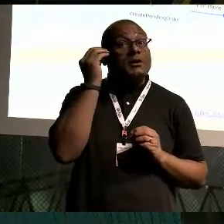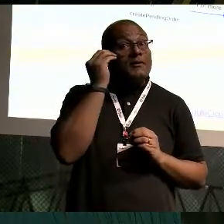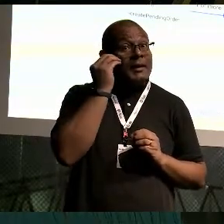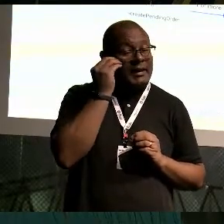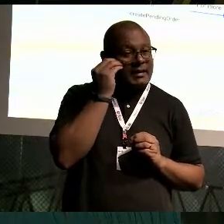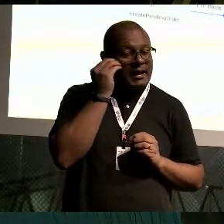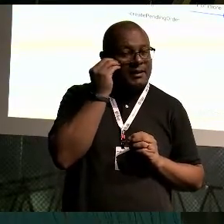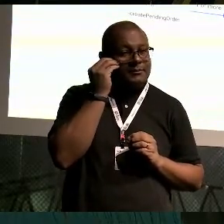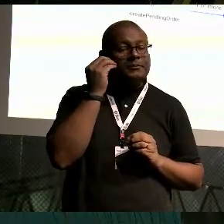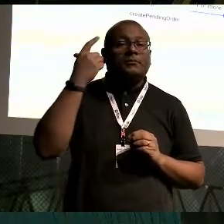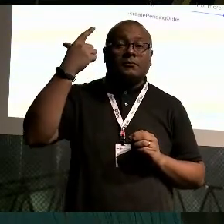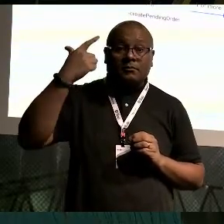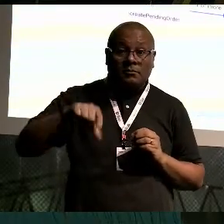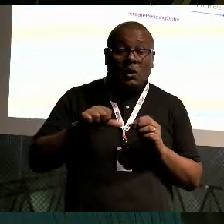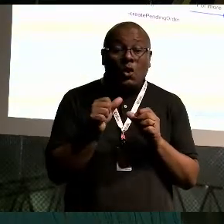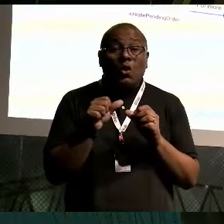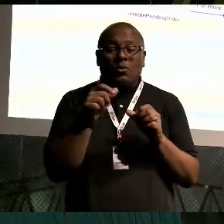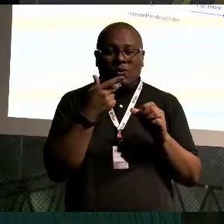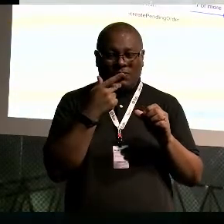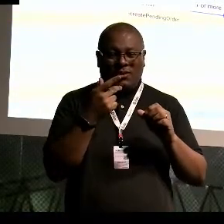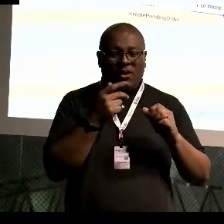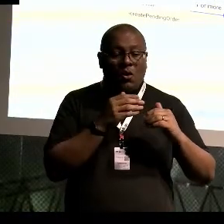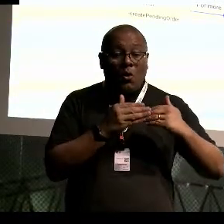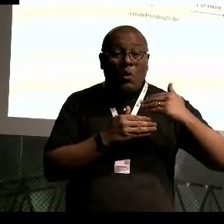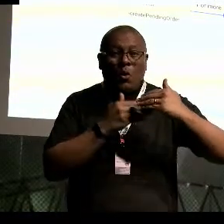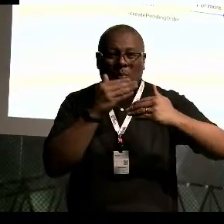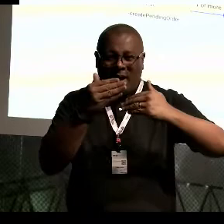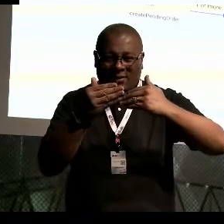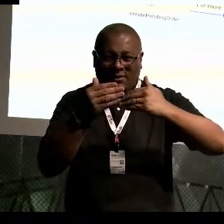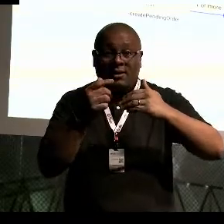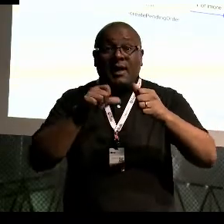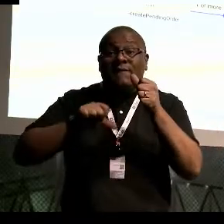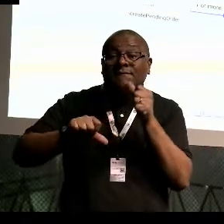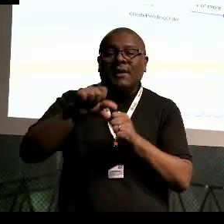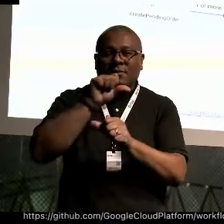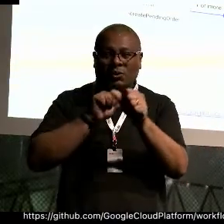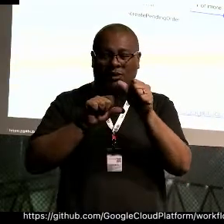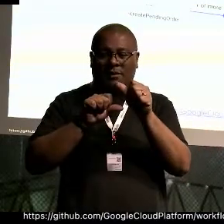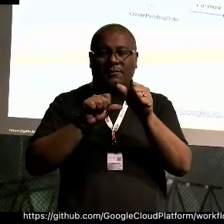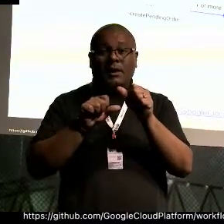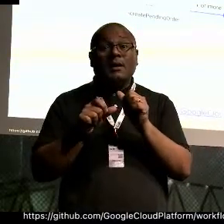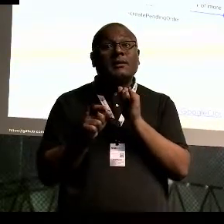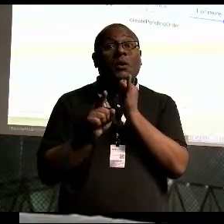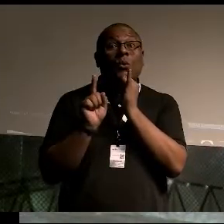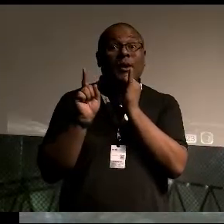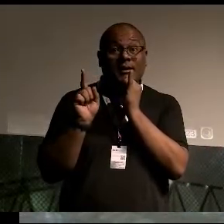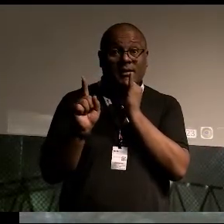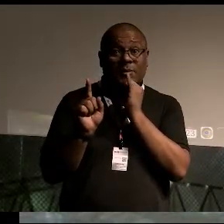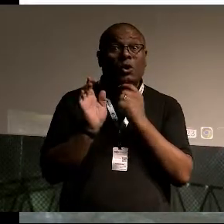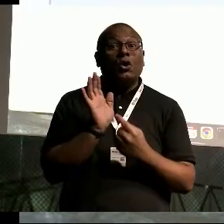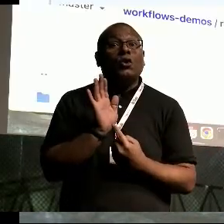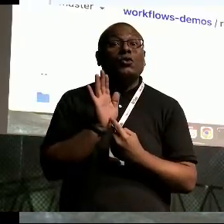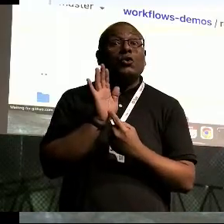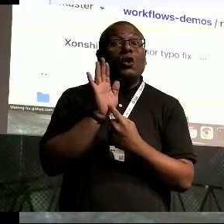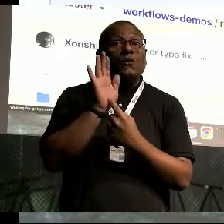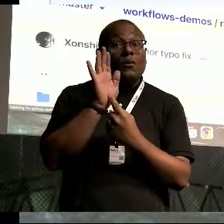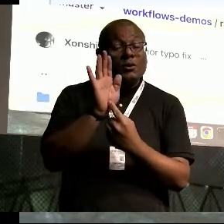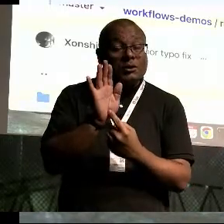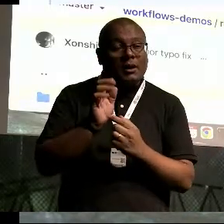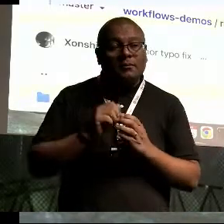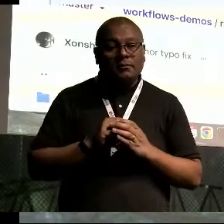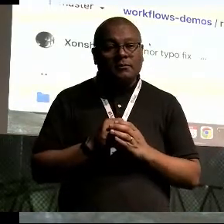to apply a compensation step using the Saga pattern. Again, I have this example. I just want to show you how this looks